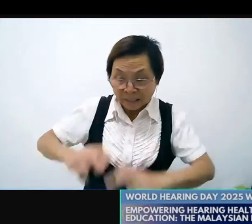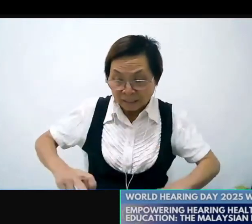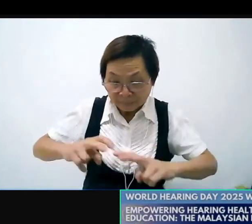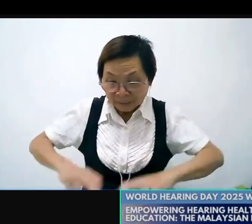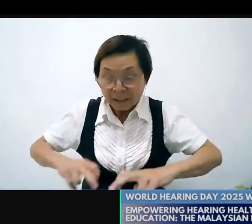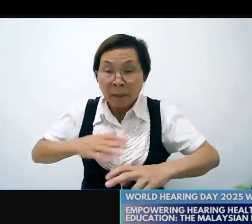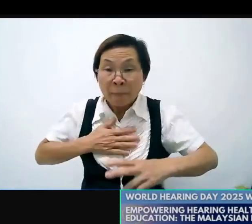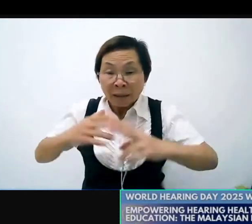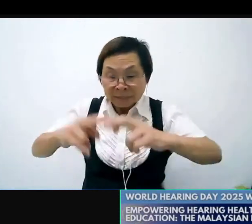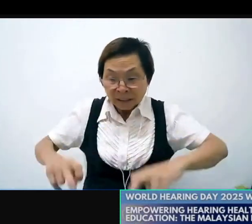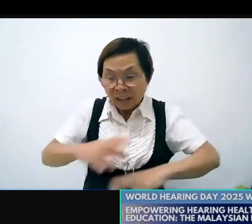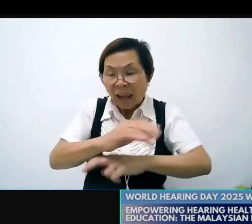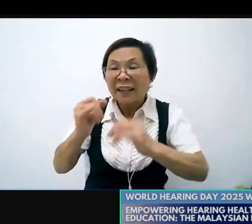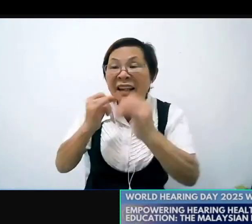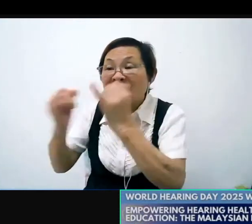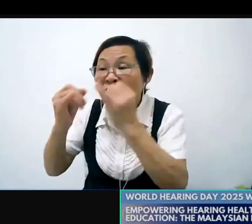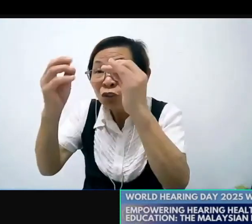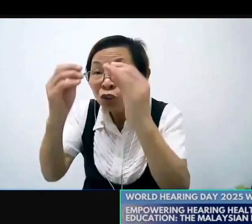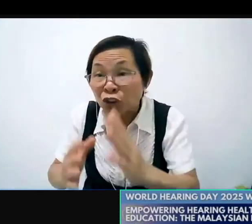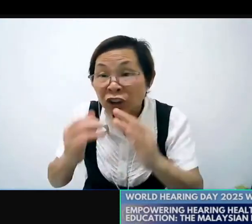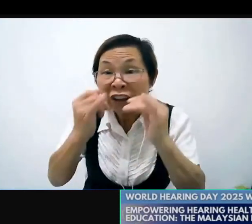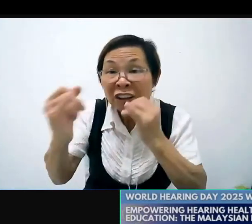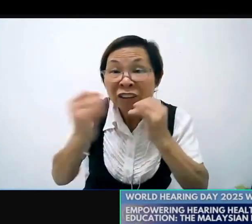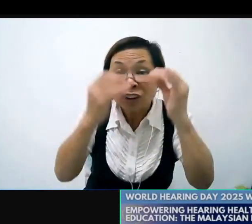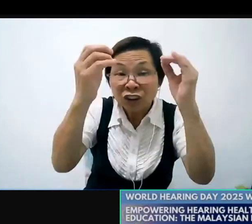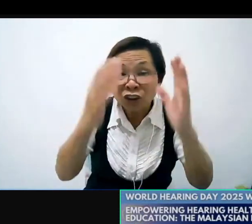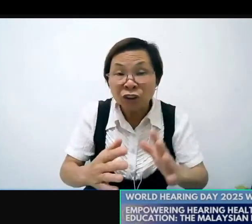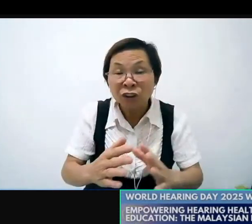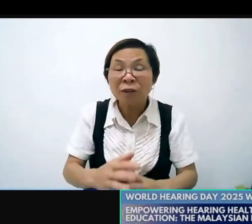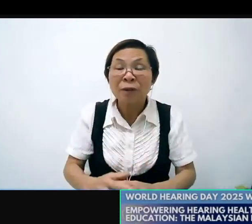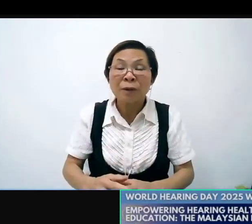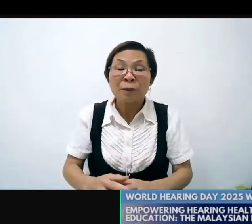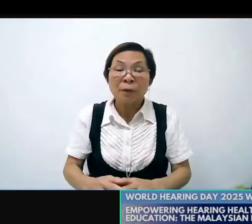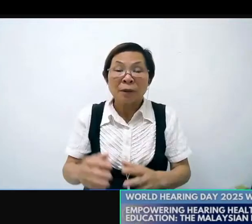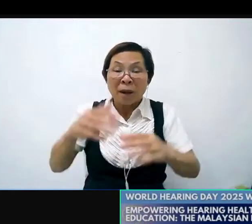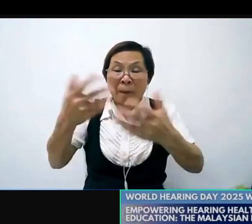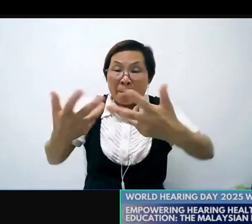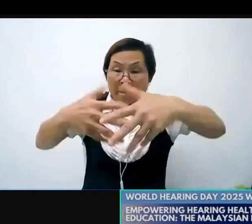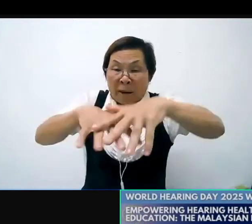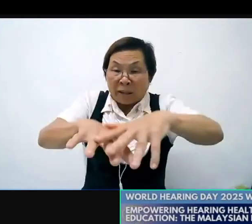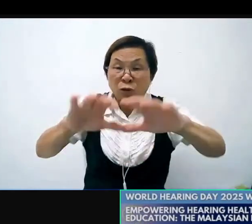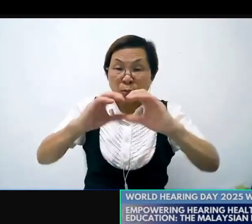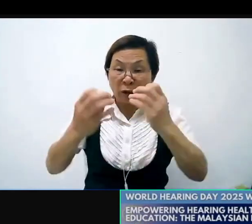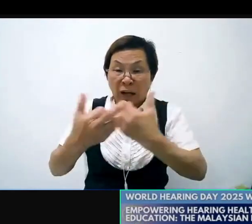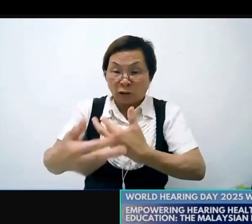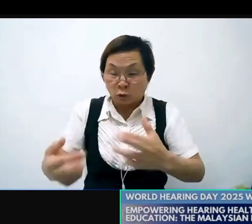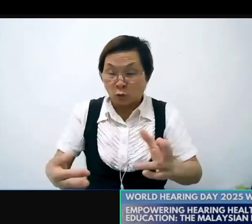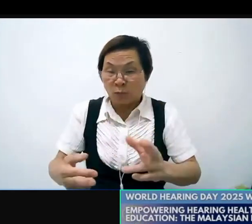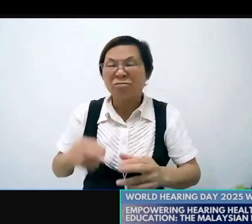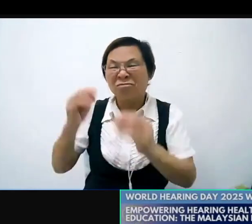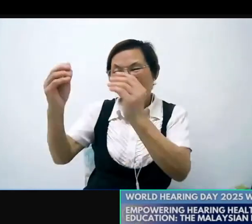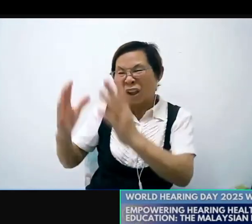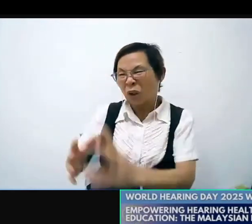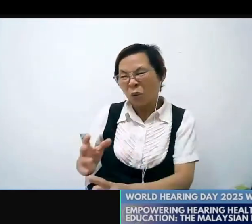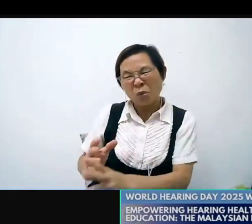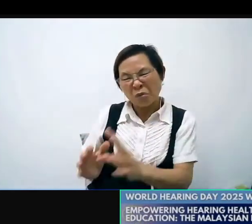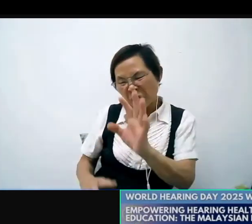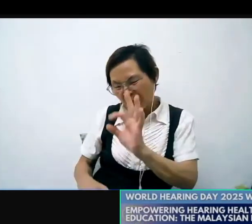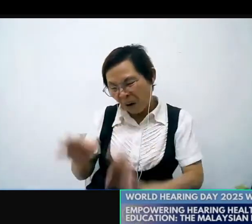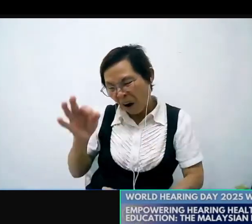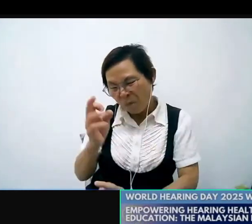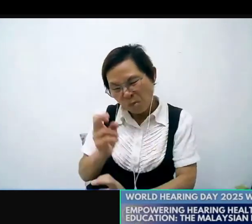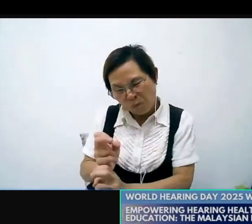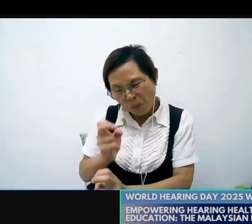also interview teachers in the mainstream classroom, they also find it difficult as